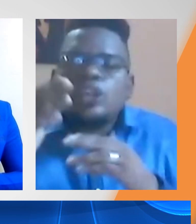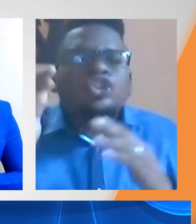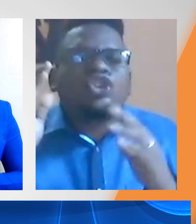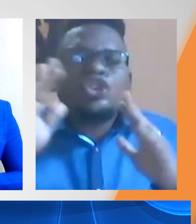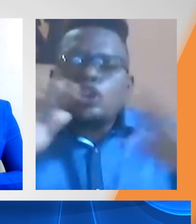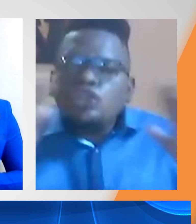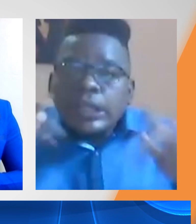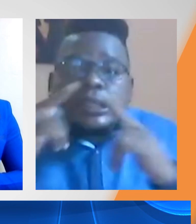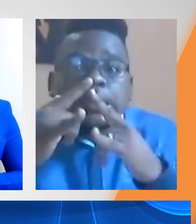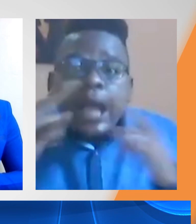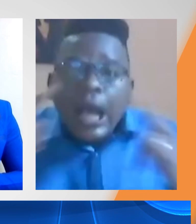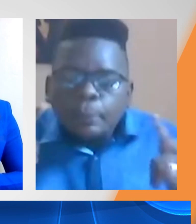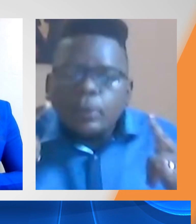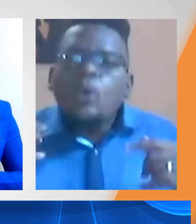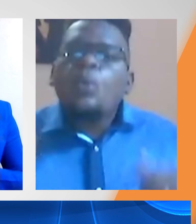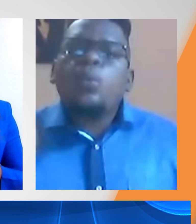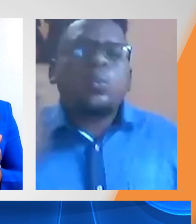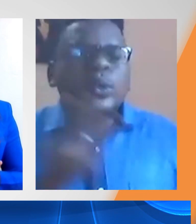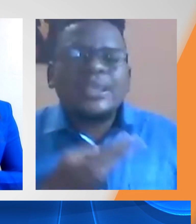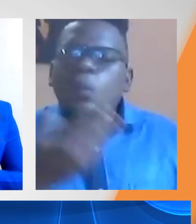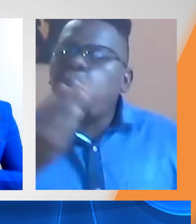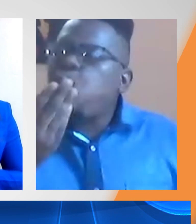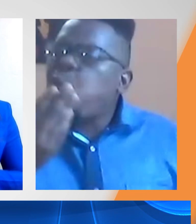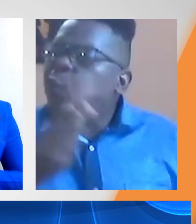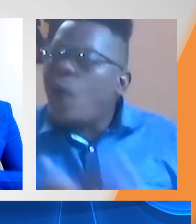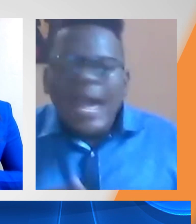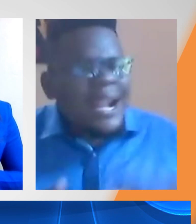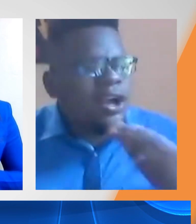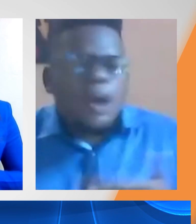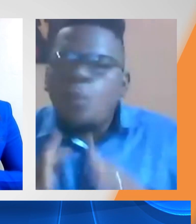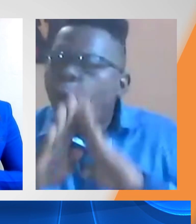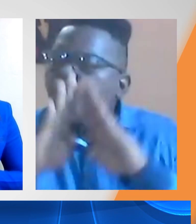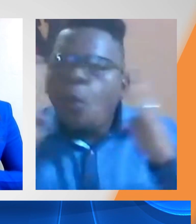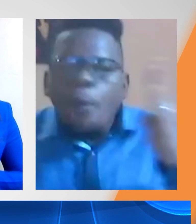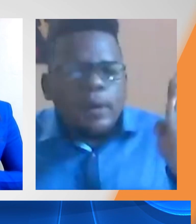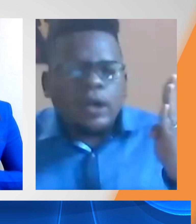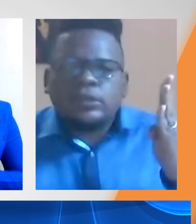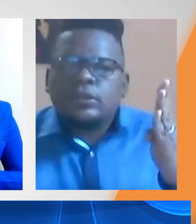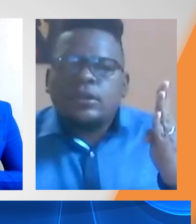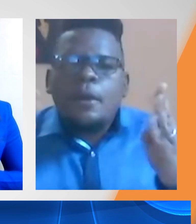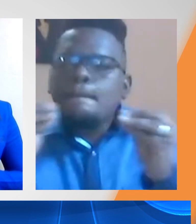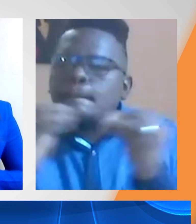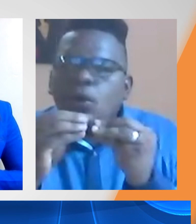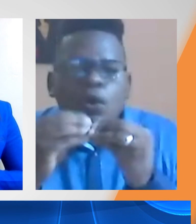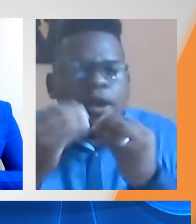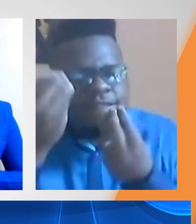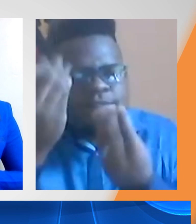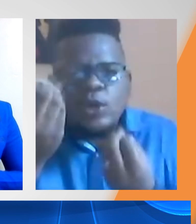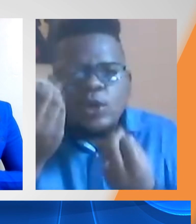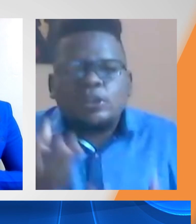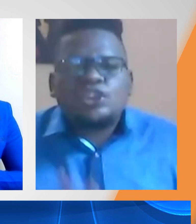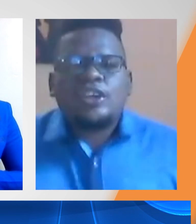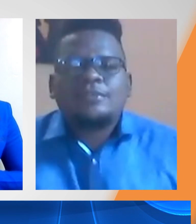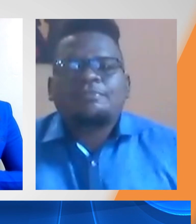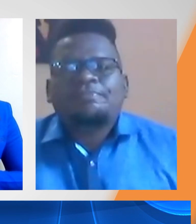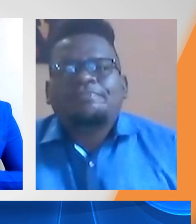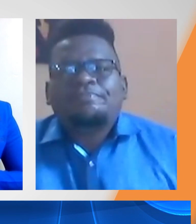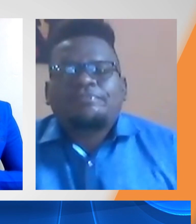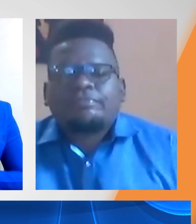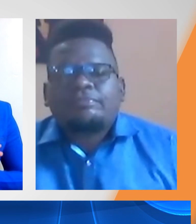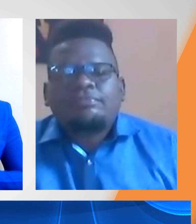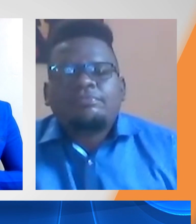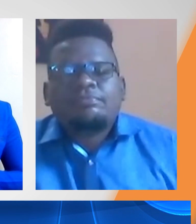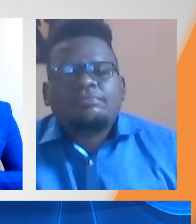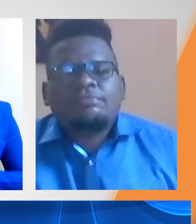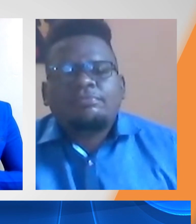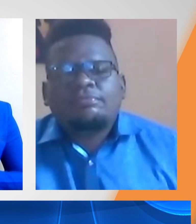support or you want to send your children to a camp. We welcome. We are open, you know, and we